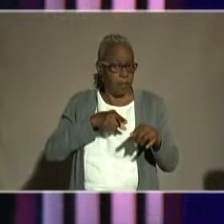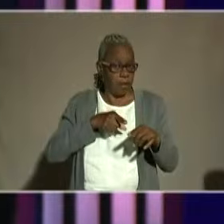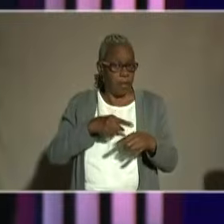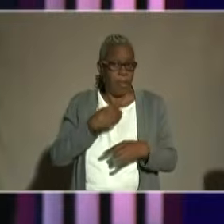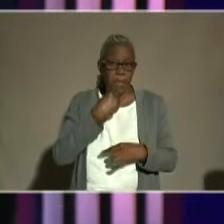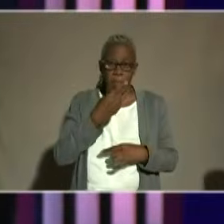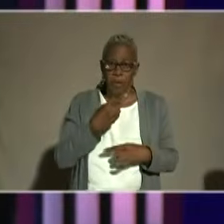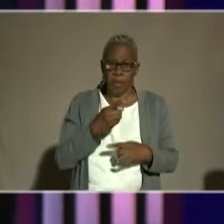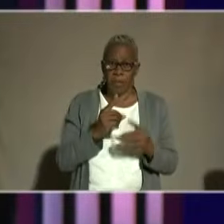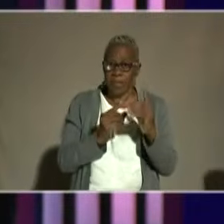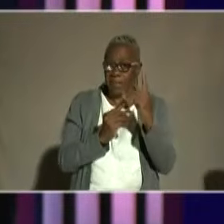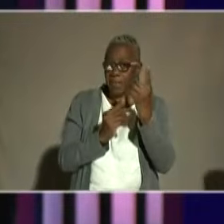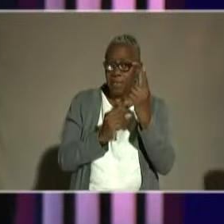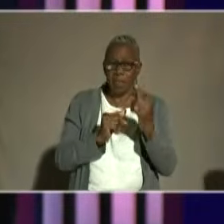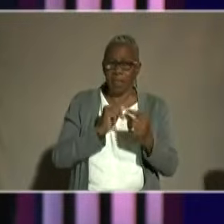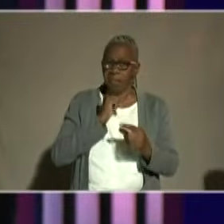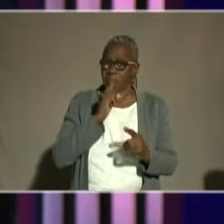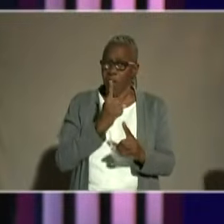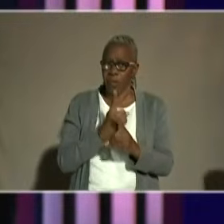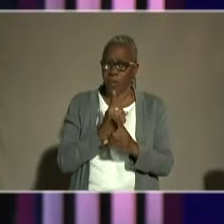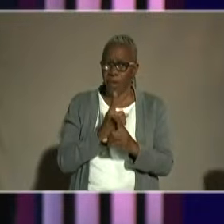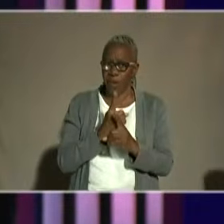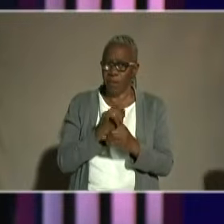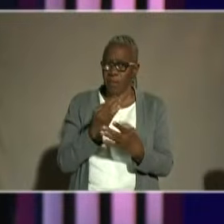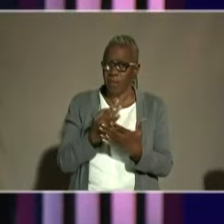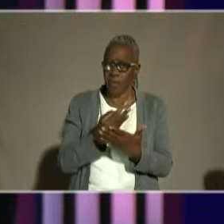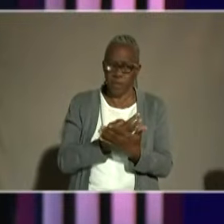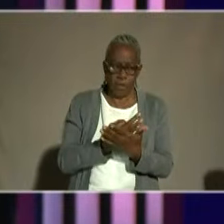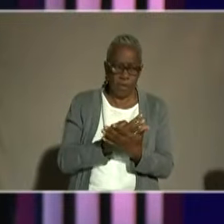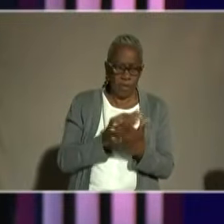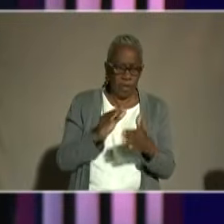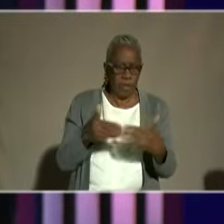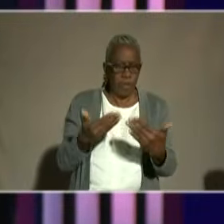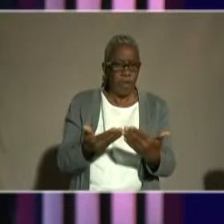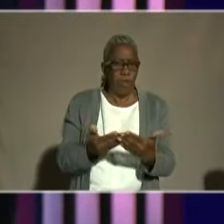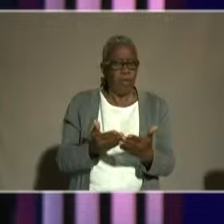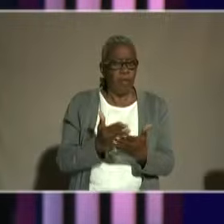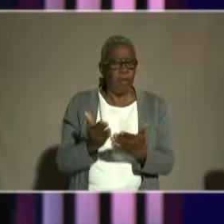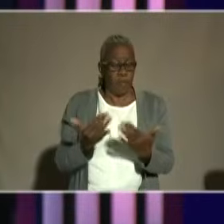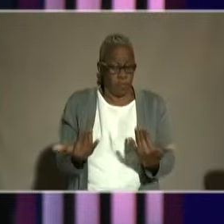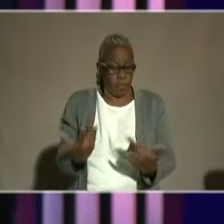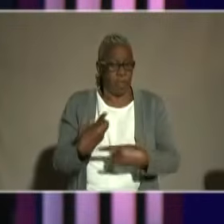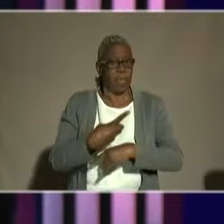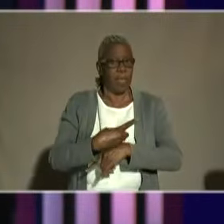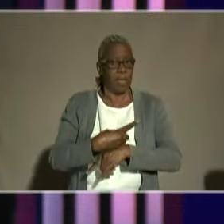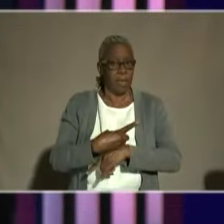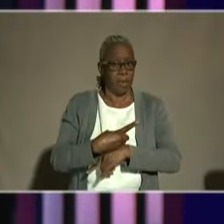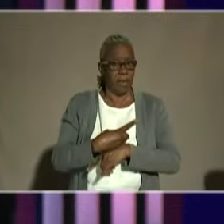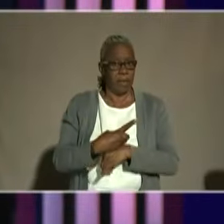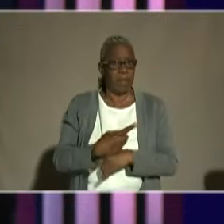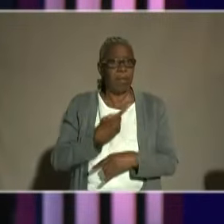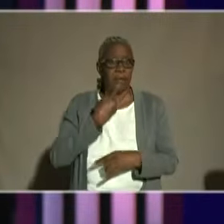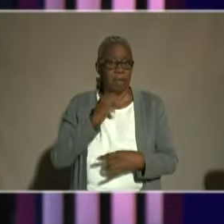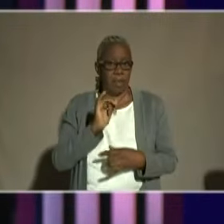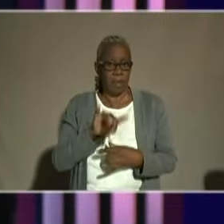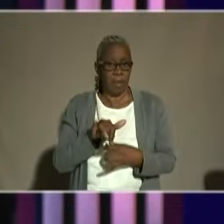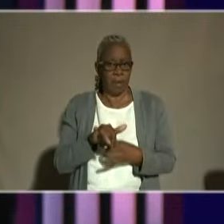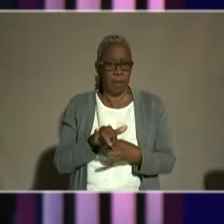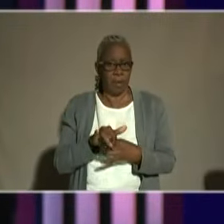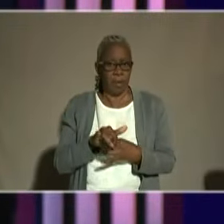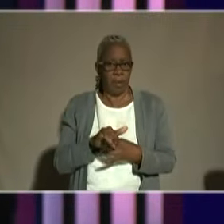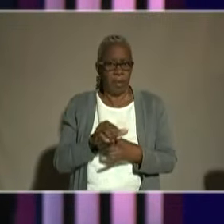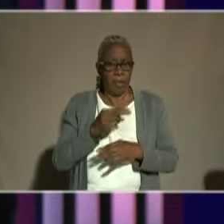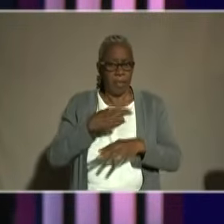data is not current. The Fiscal Commissioner issued a release, I think it was today actually, indicating that with the